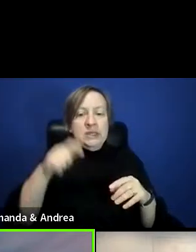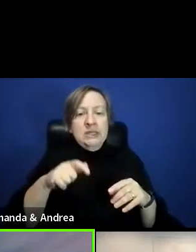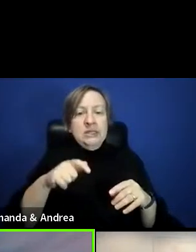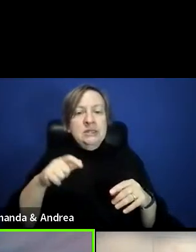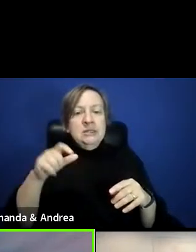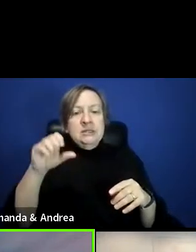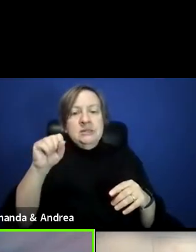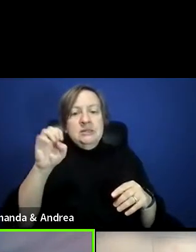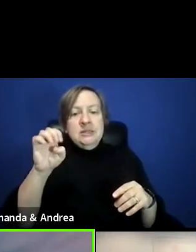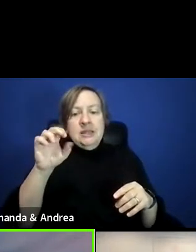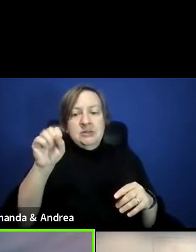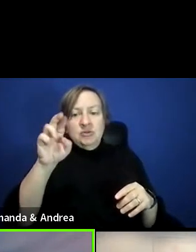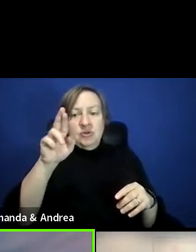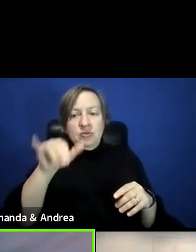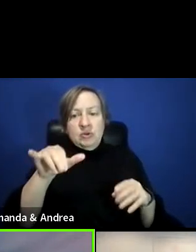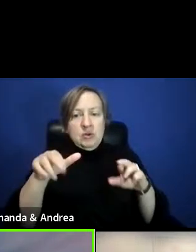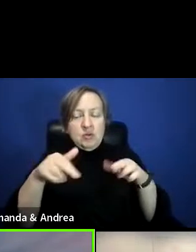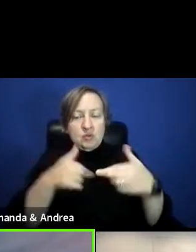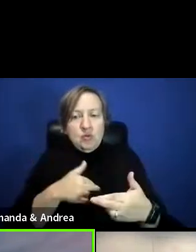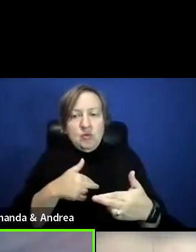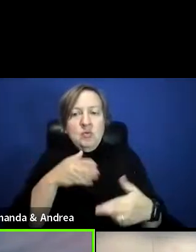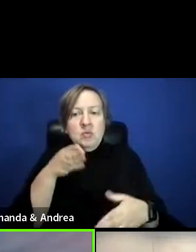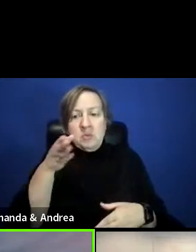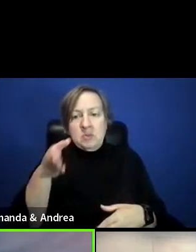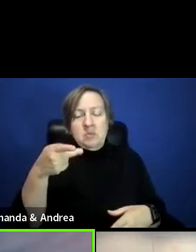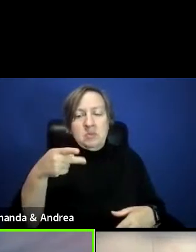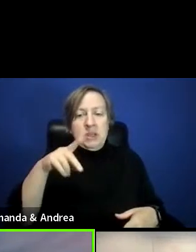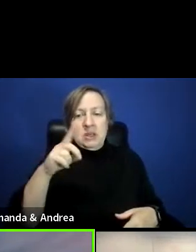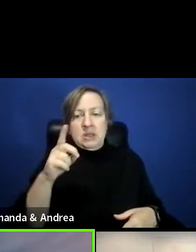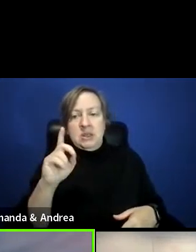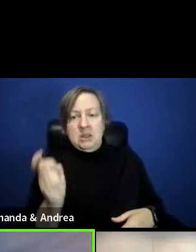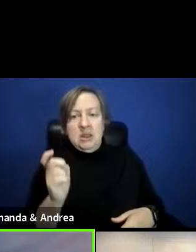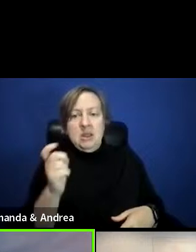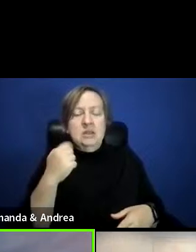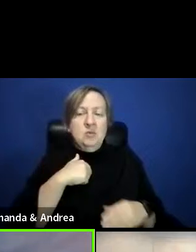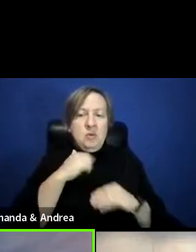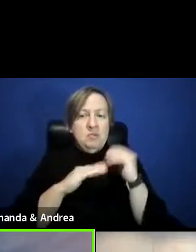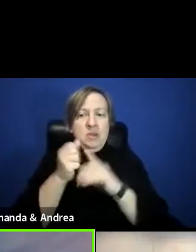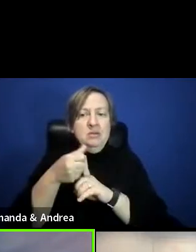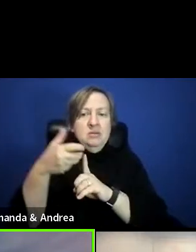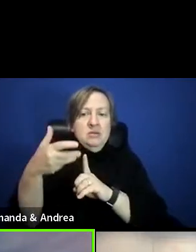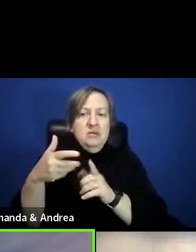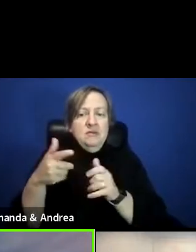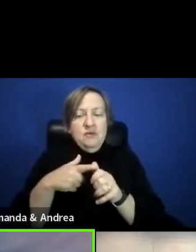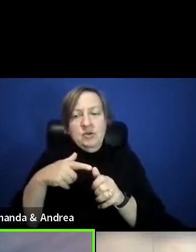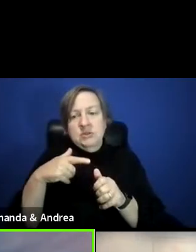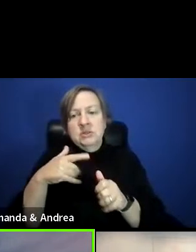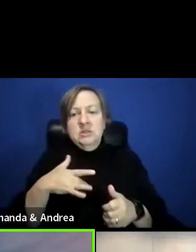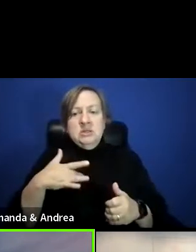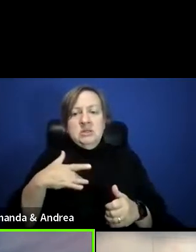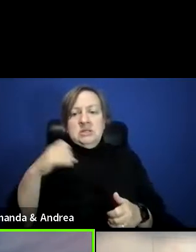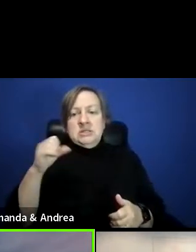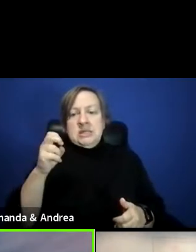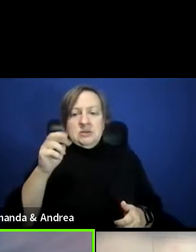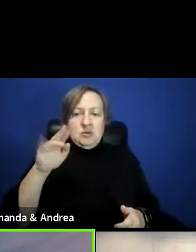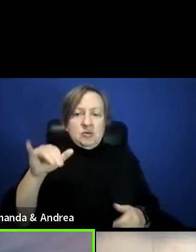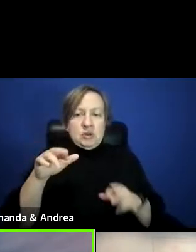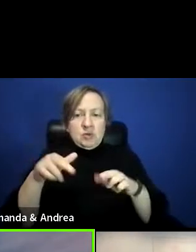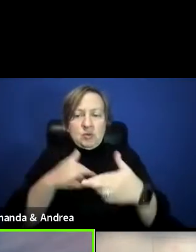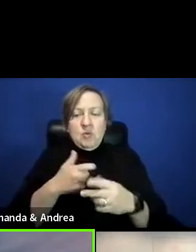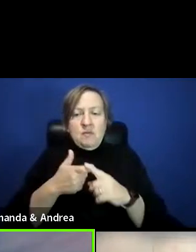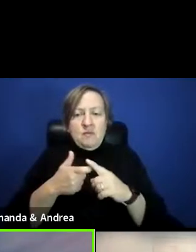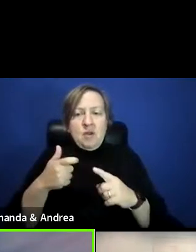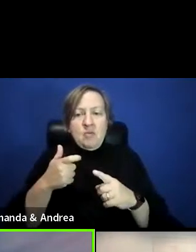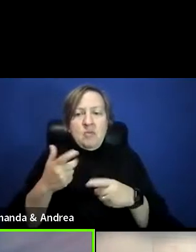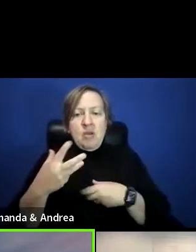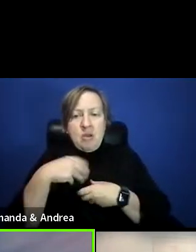and really responded to that by developing and building out our first sensory room, thanks largely to input from the community, from the autistic